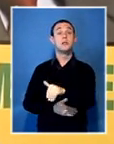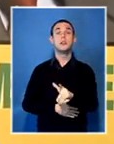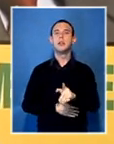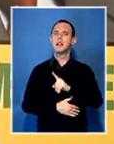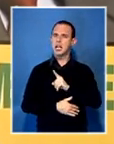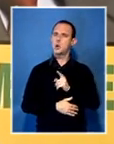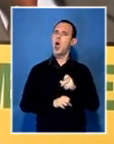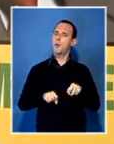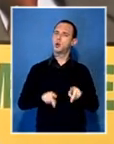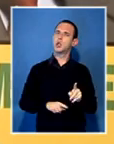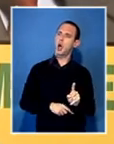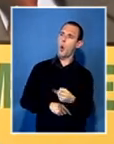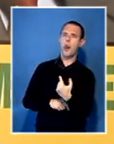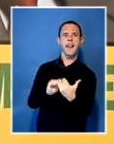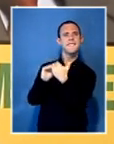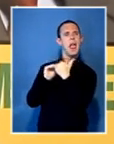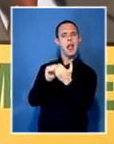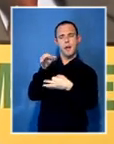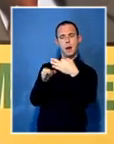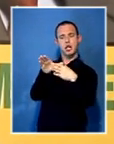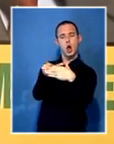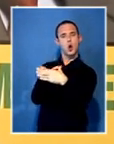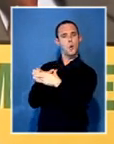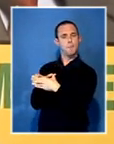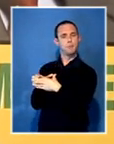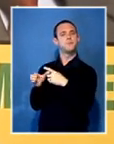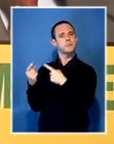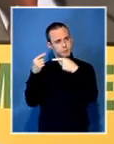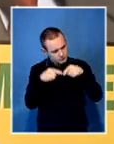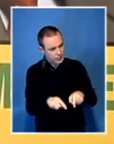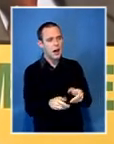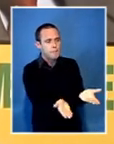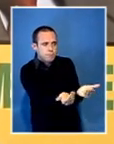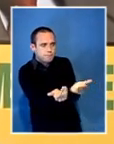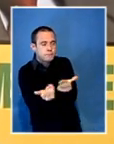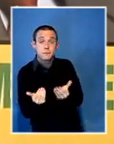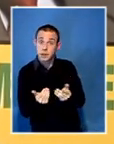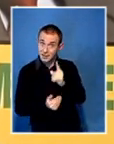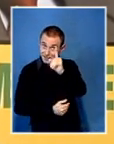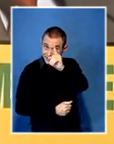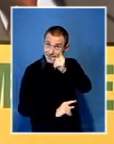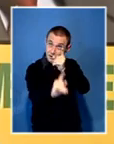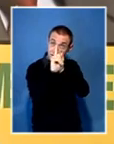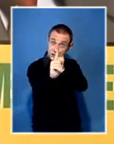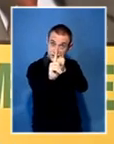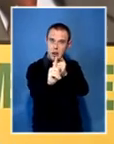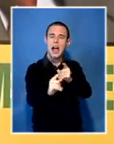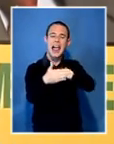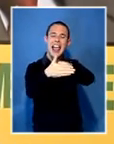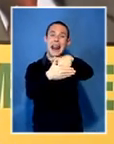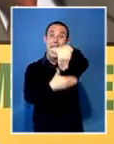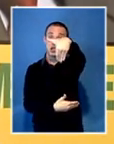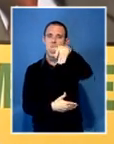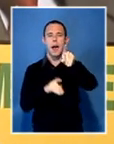get space to campaign. We must ensure that the elections goes free and fair. We want to say that as